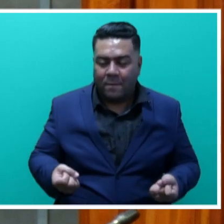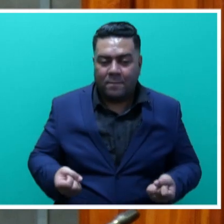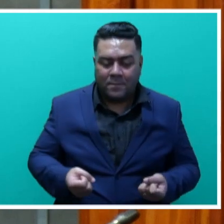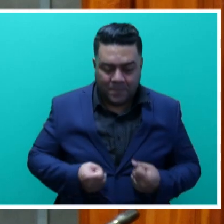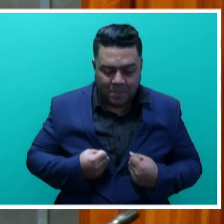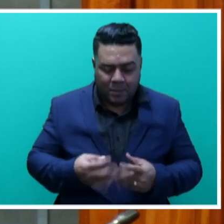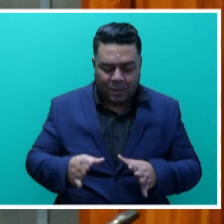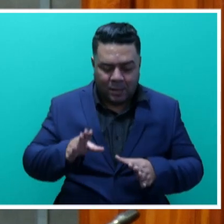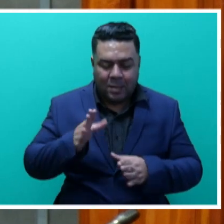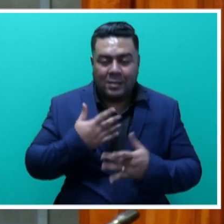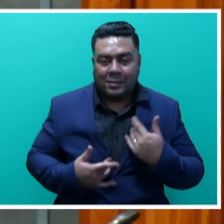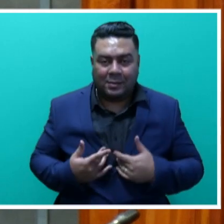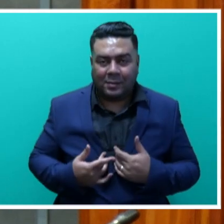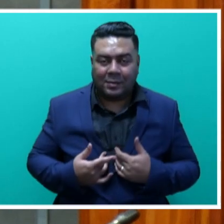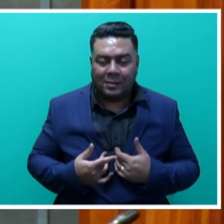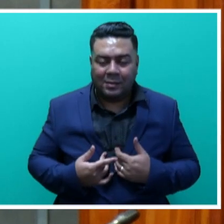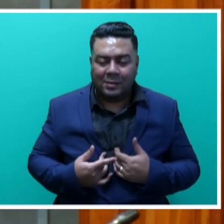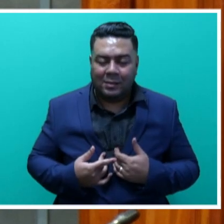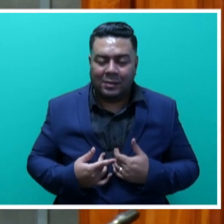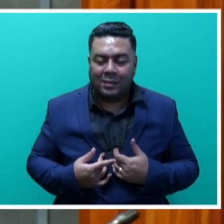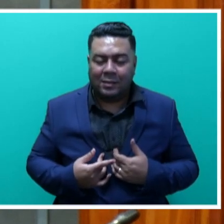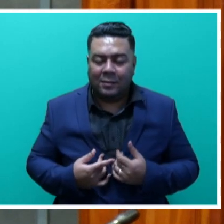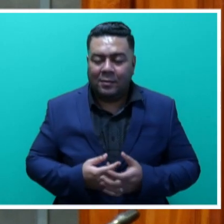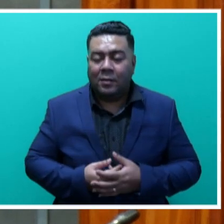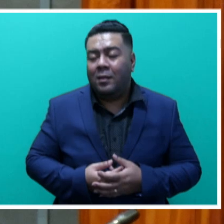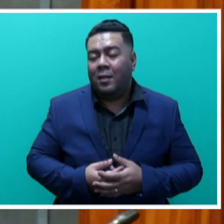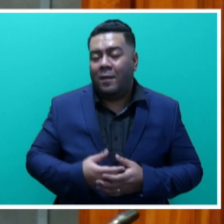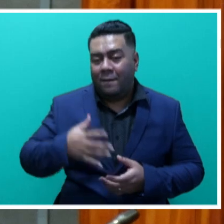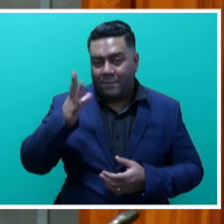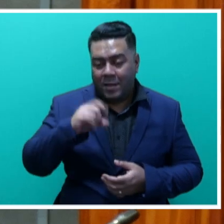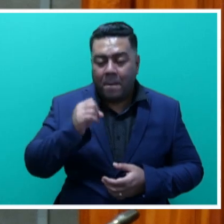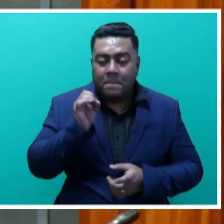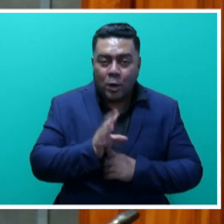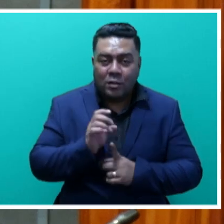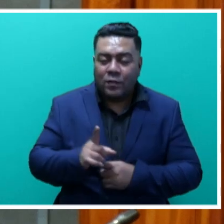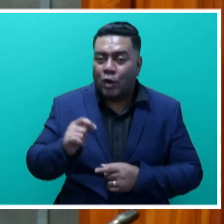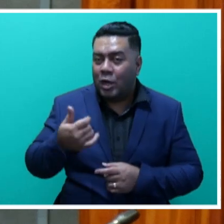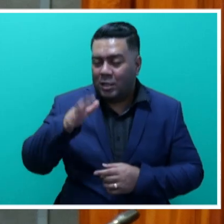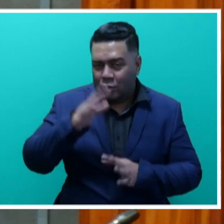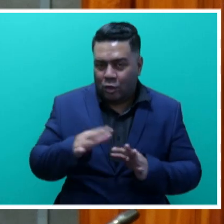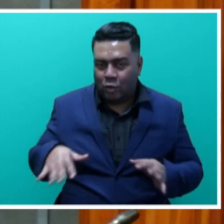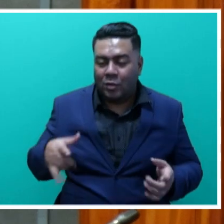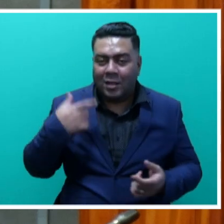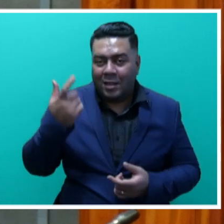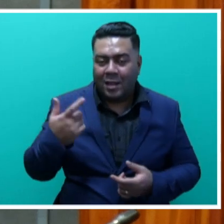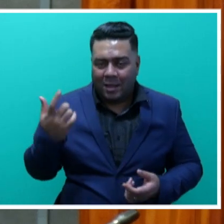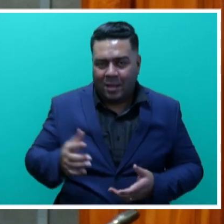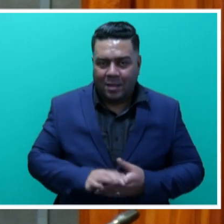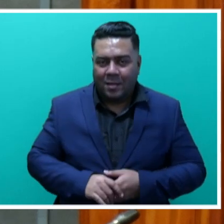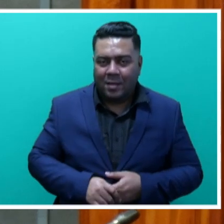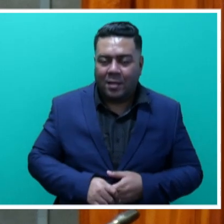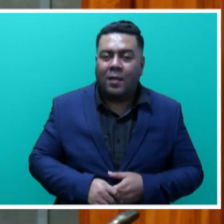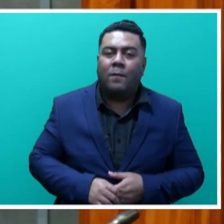life. The coalition government continued recognition of the importance of early childhood care has increased the allocation